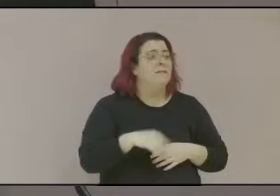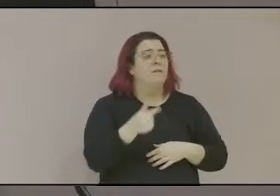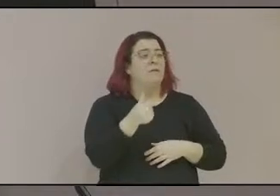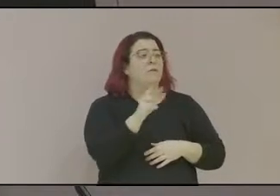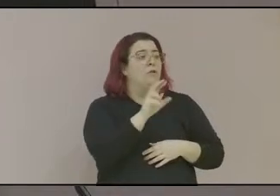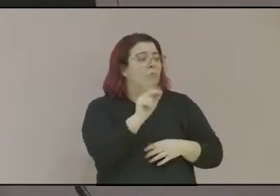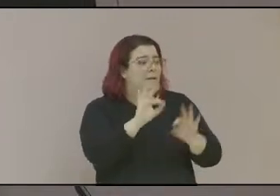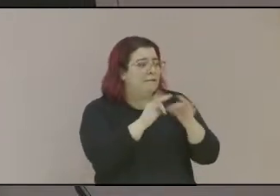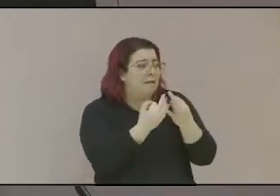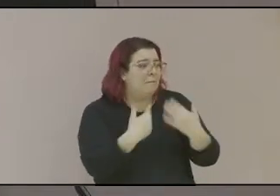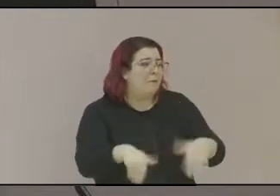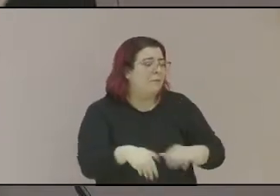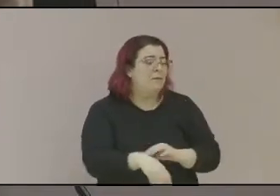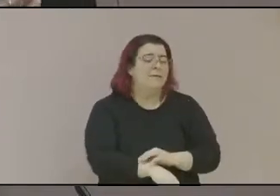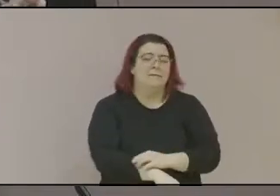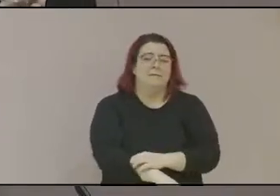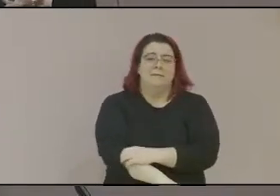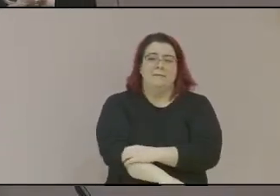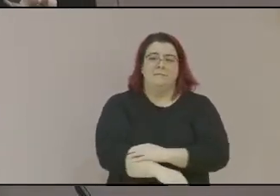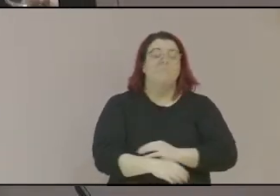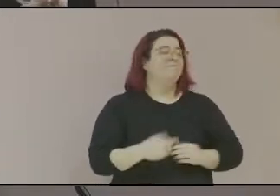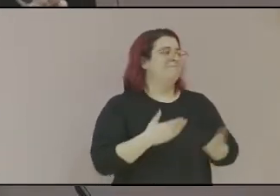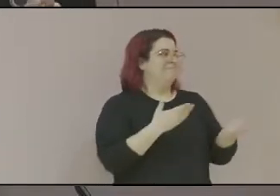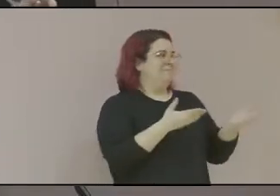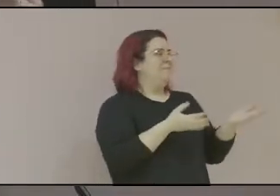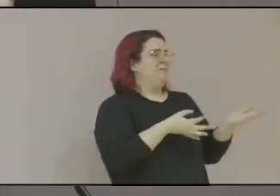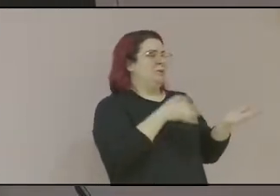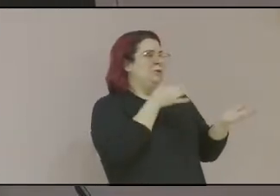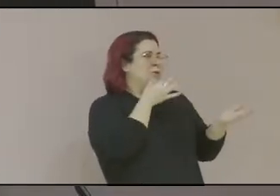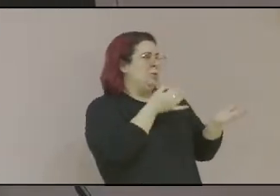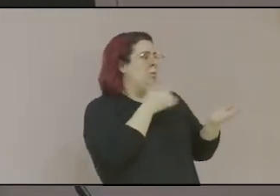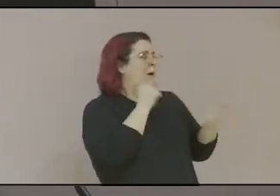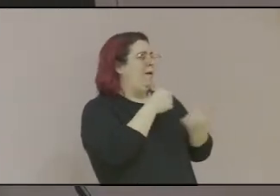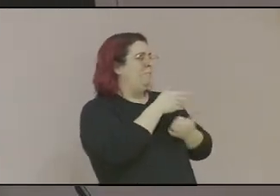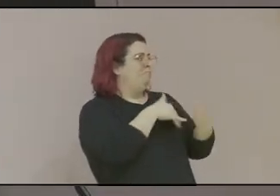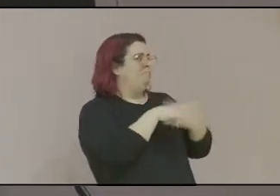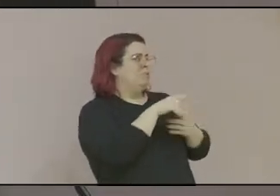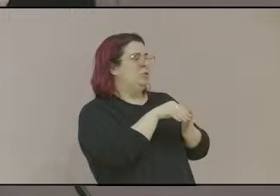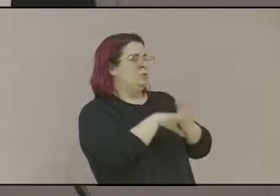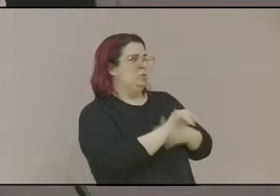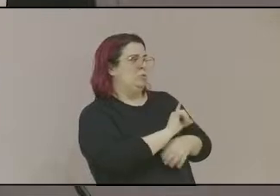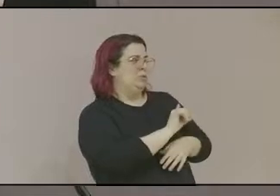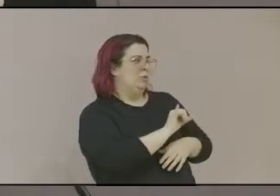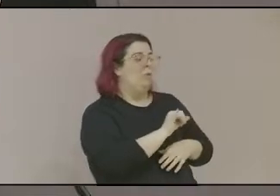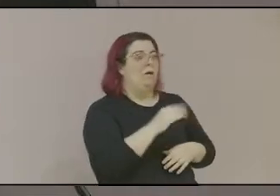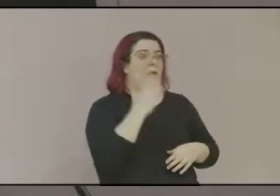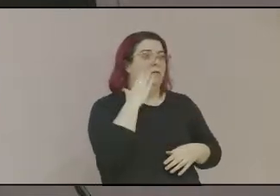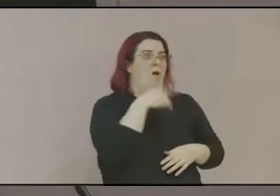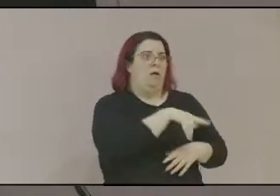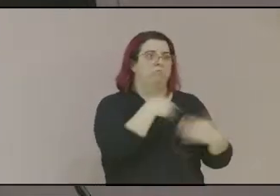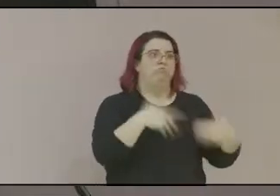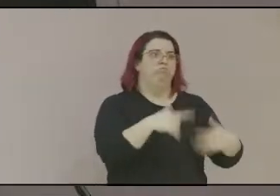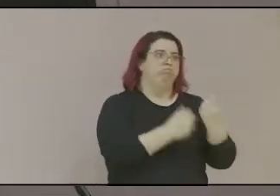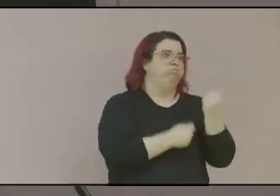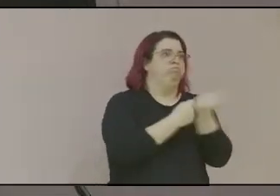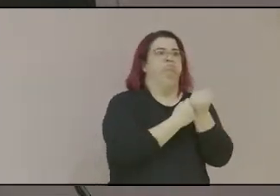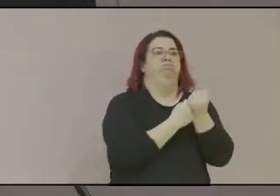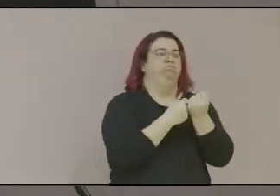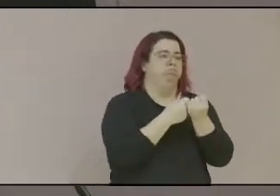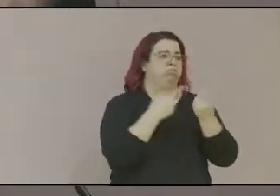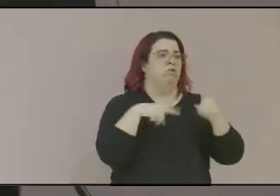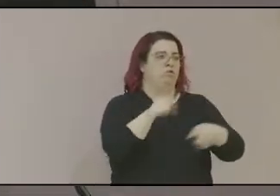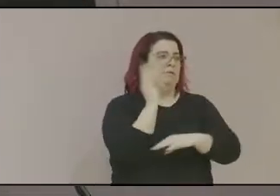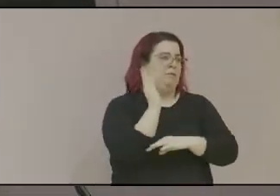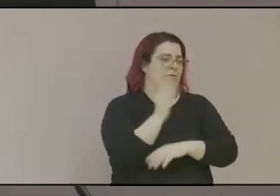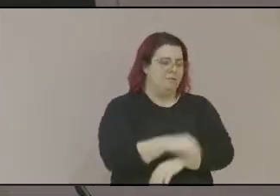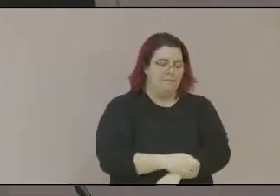I know I'm not even, and soon the students who I'll get to meet at the reception after, who I know have been a really important part of this series.